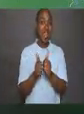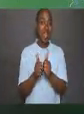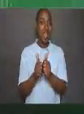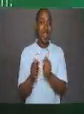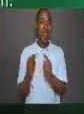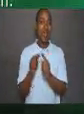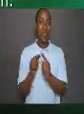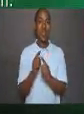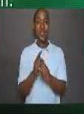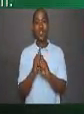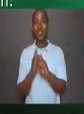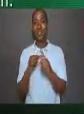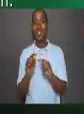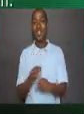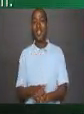together.